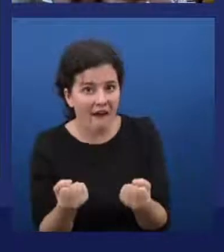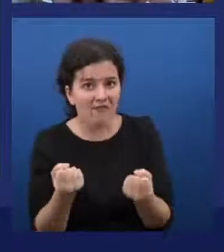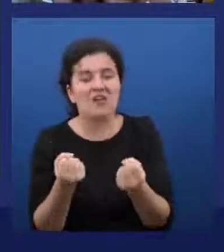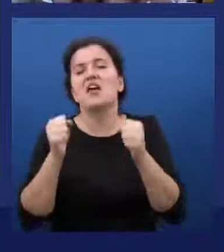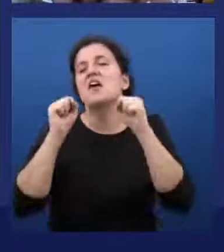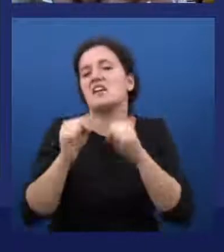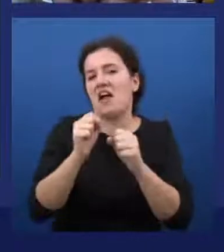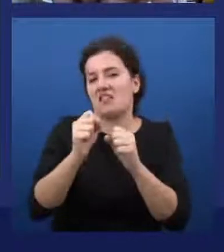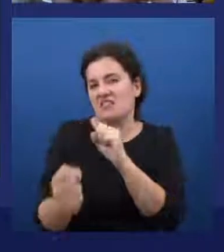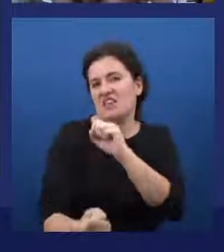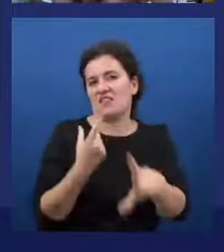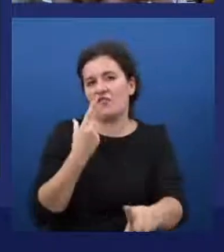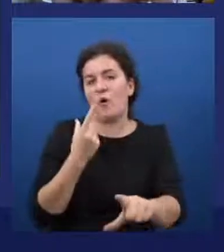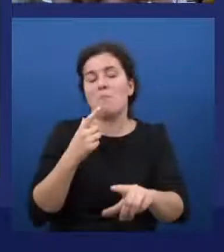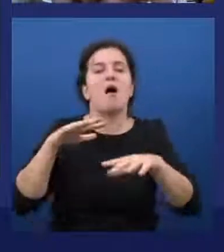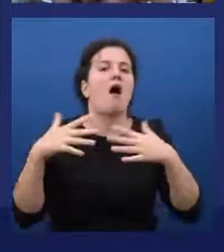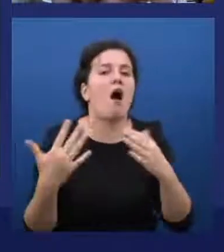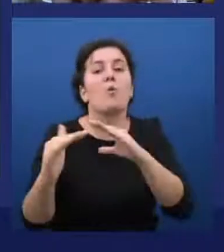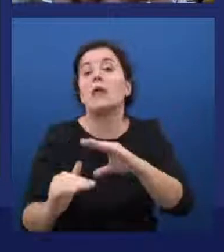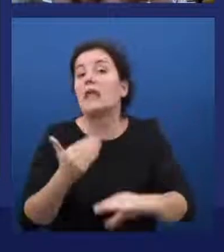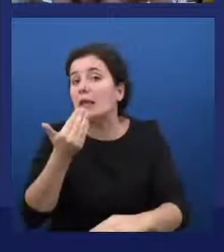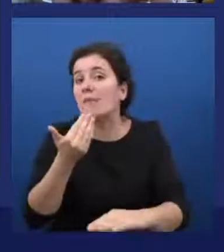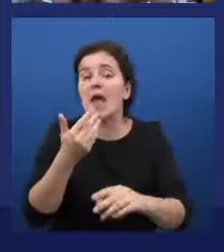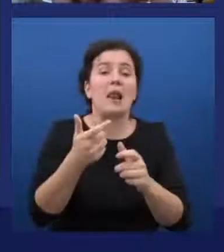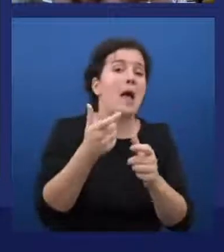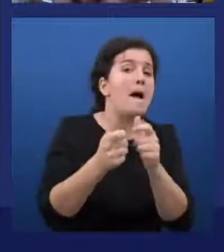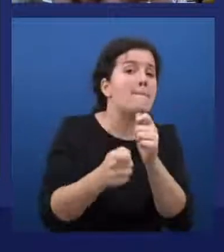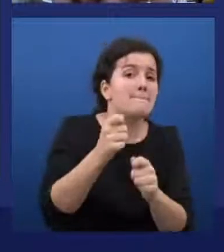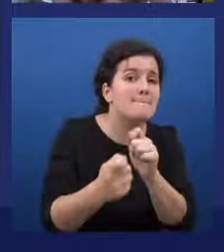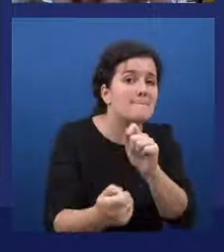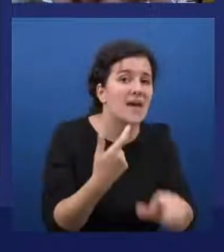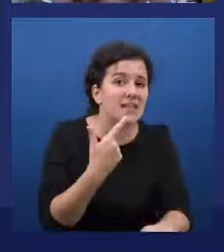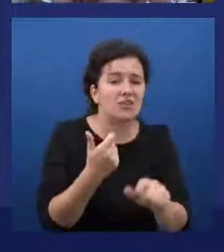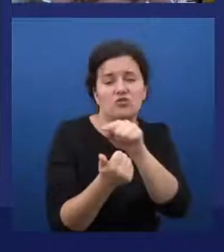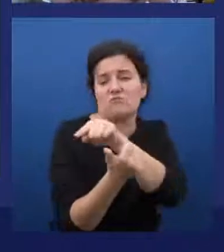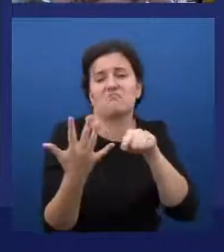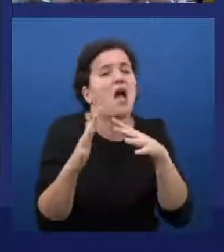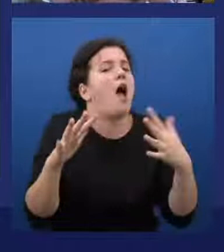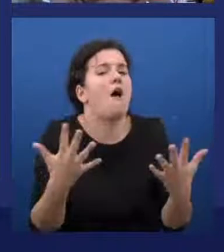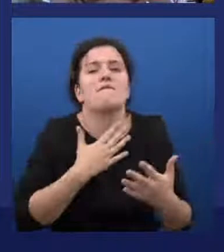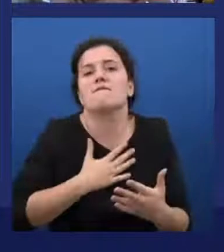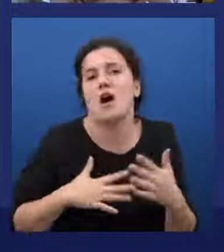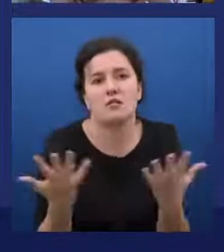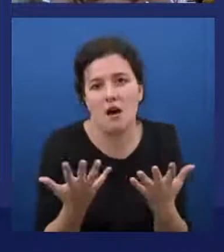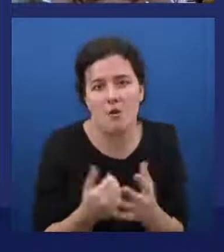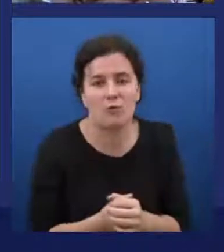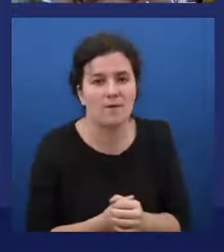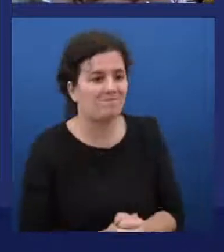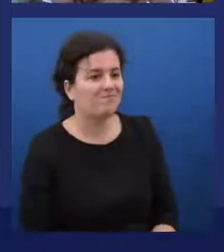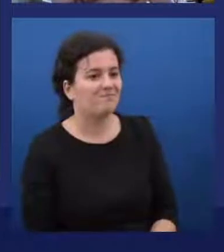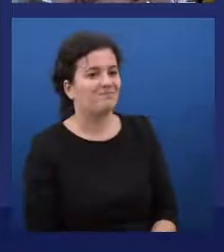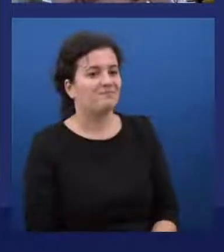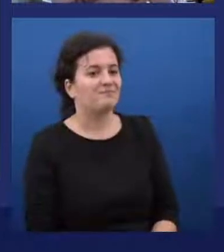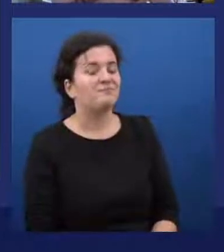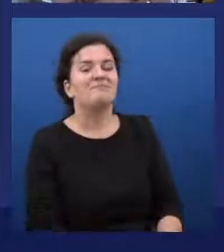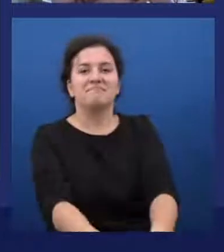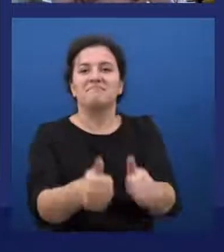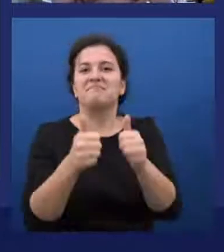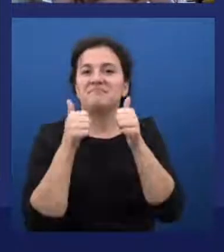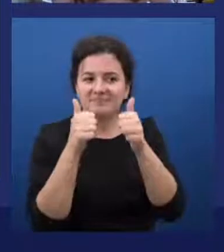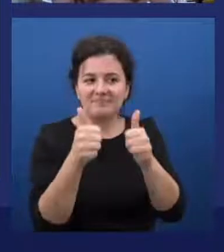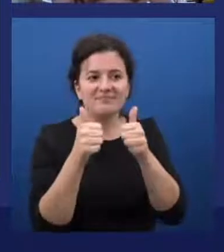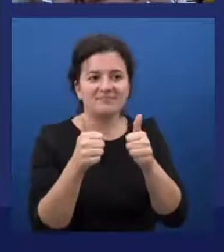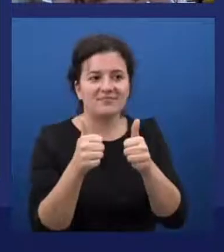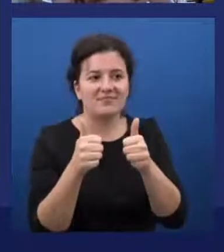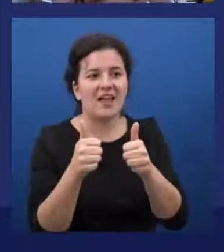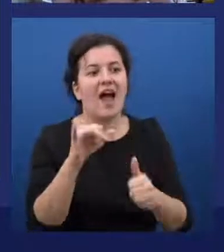want. That's really cool, and I think it's especially useful in cases where we have IoT data, metrics coming from devices,